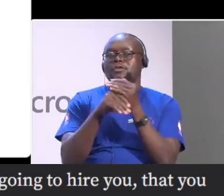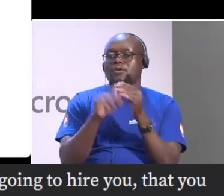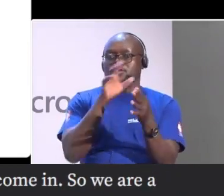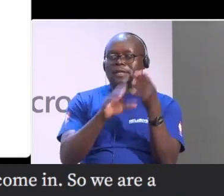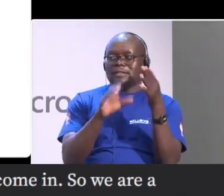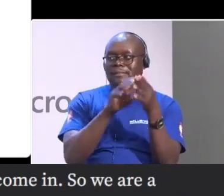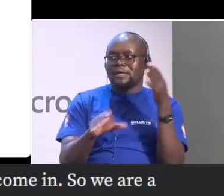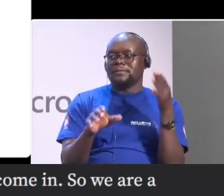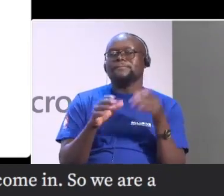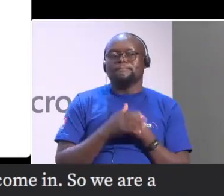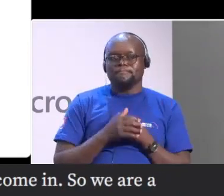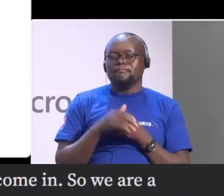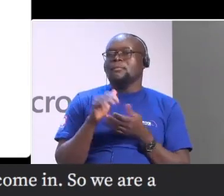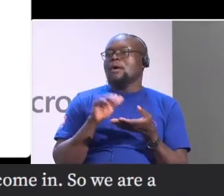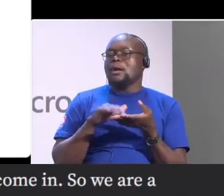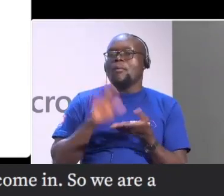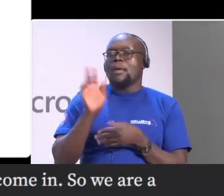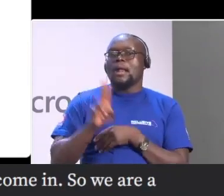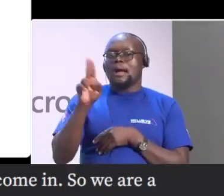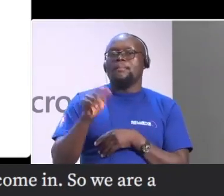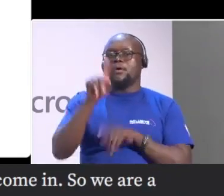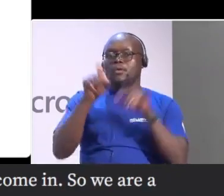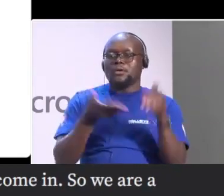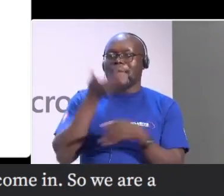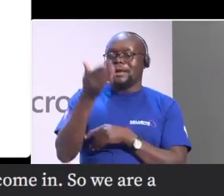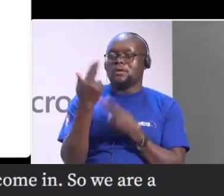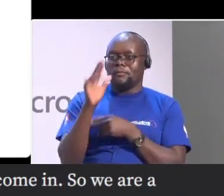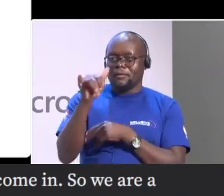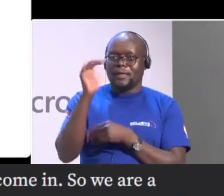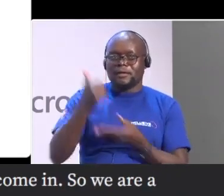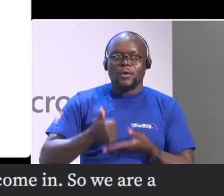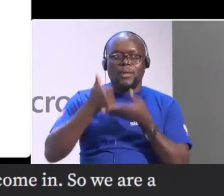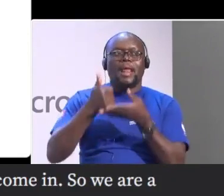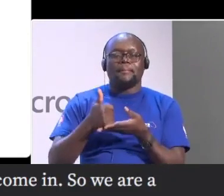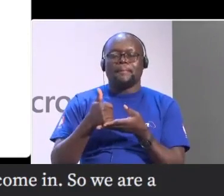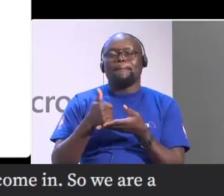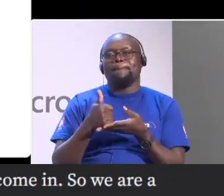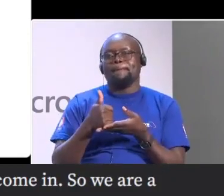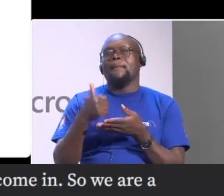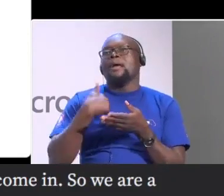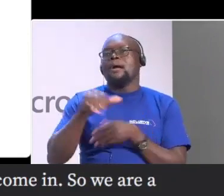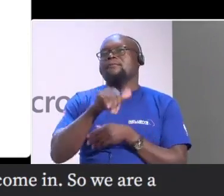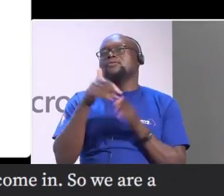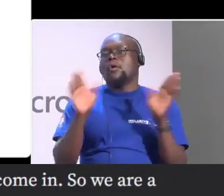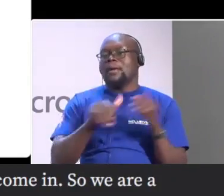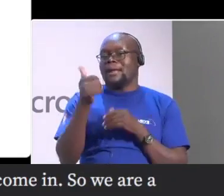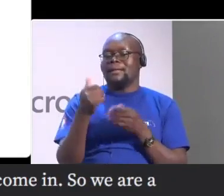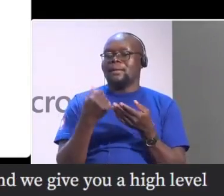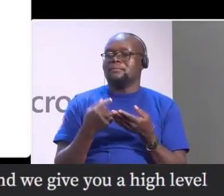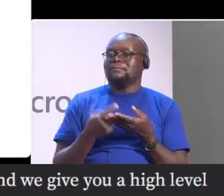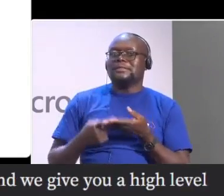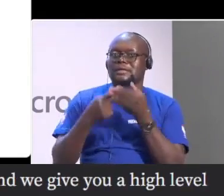chapters, and then we're going to open up for some questions and answers. And hopefully that will help have an open discussion. How's that